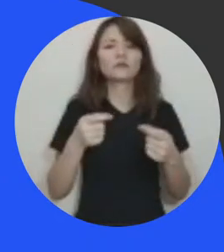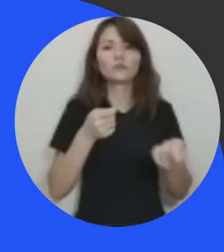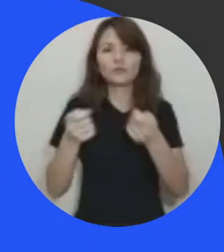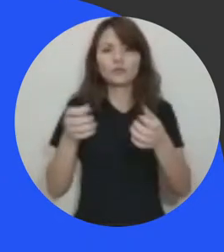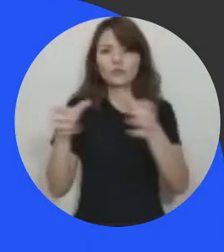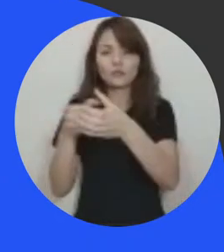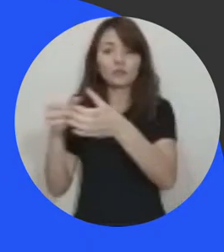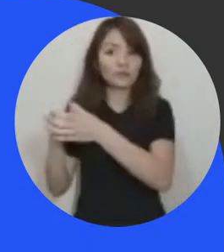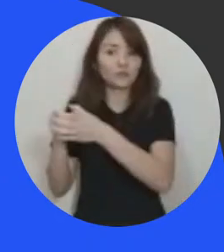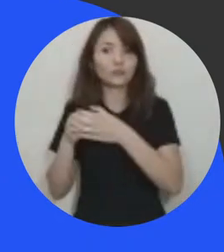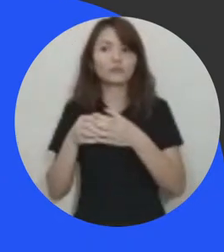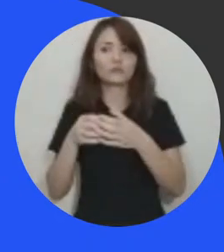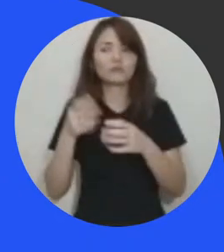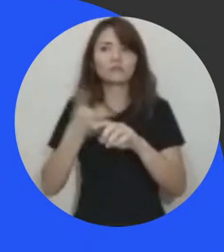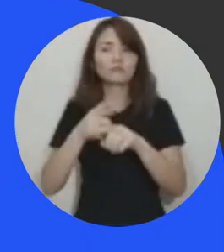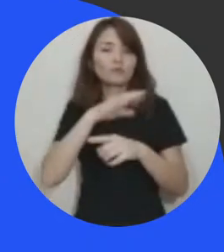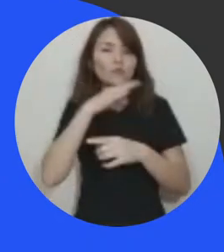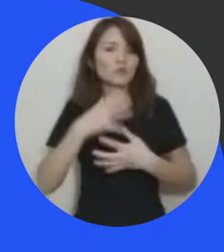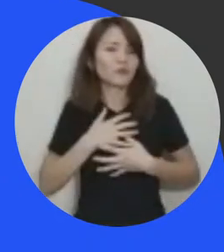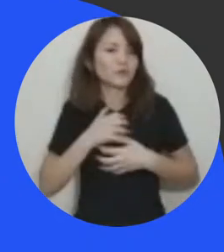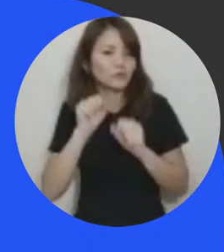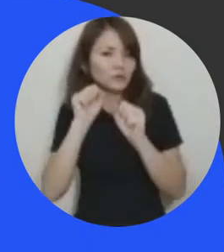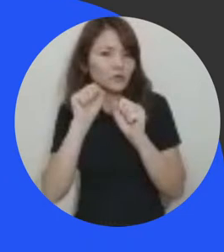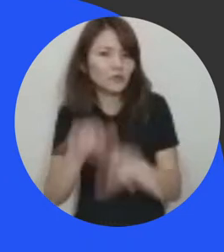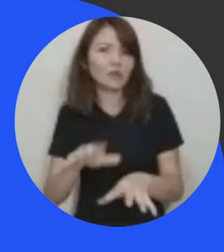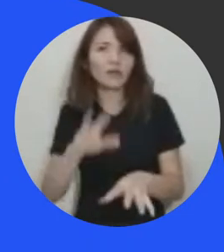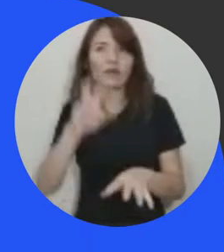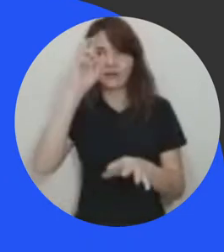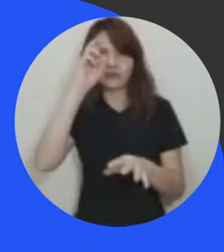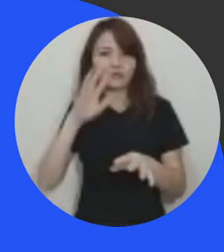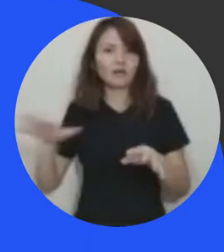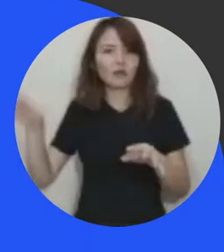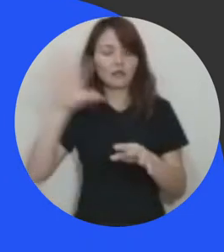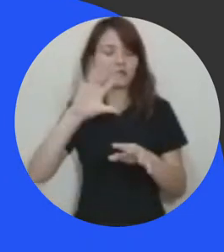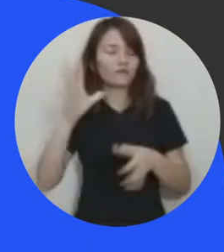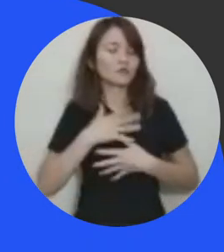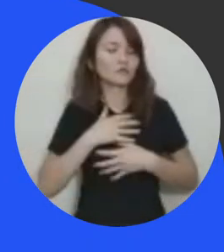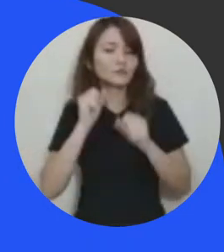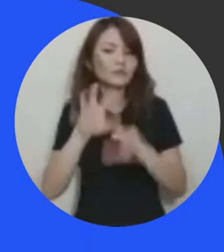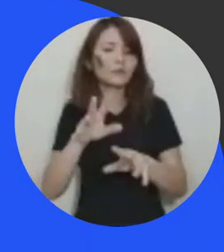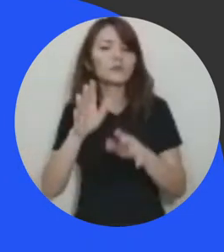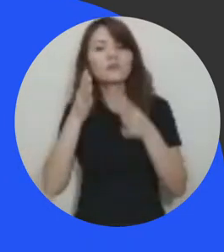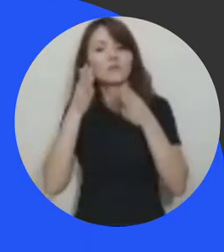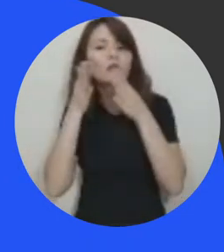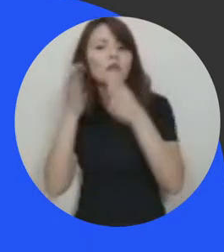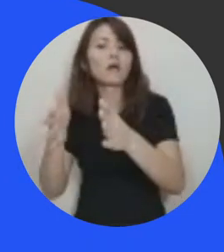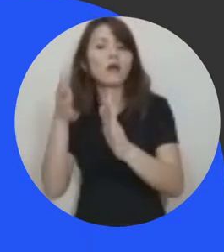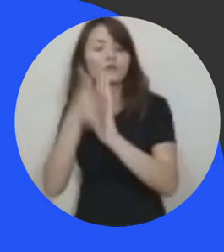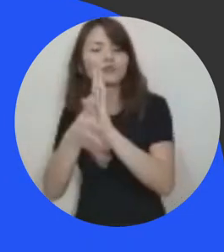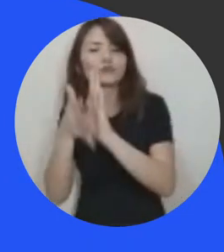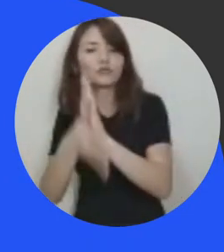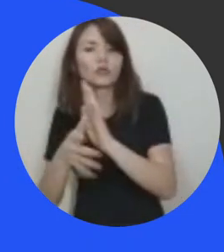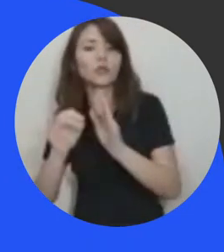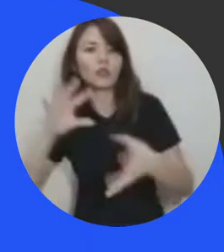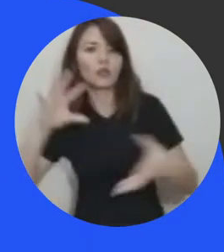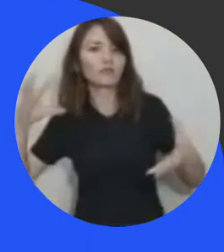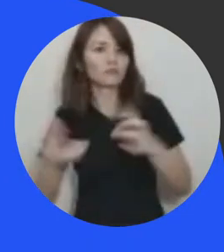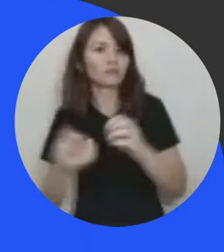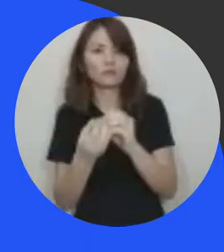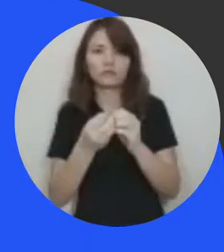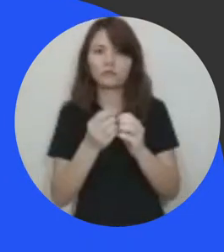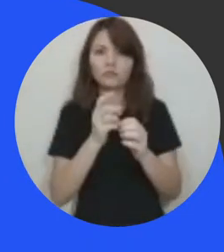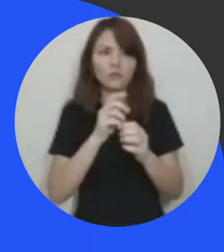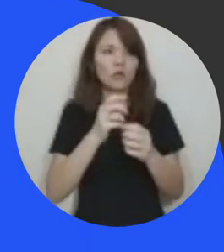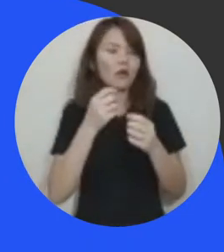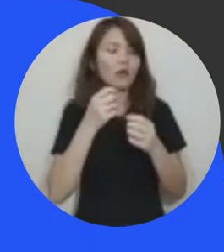is really producing some incredible outcomes. So we formed the consortium in March. And what I'm going to be sharing